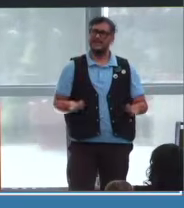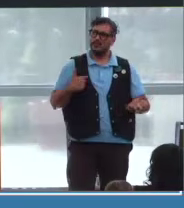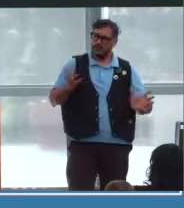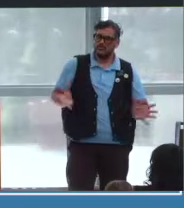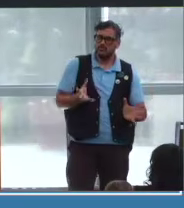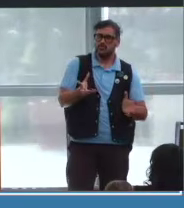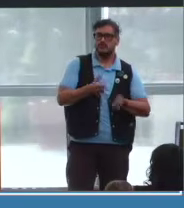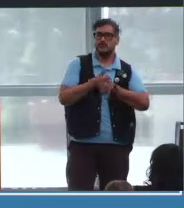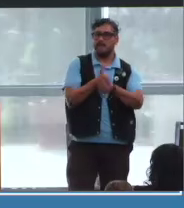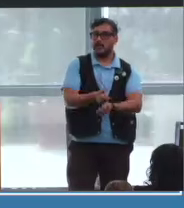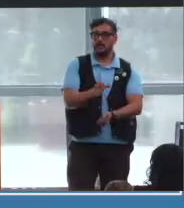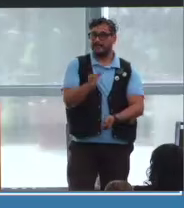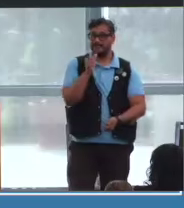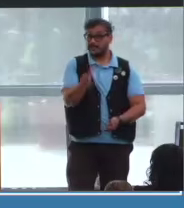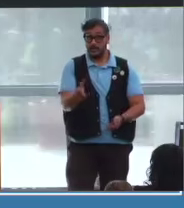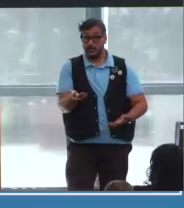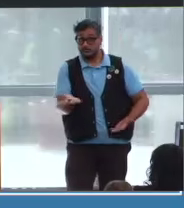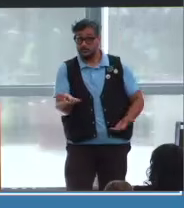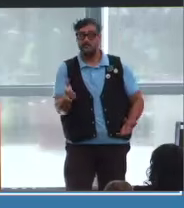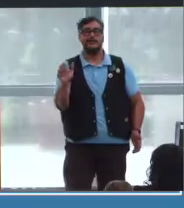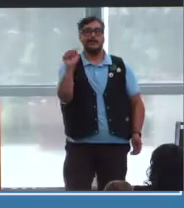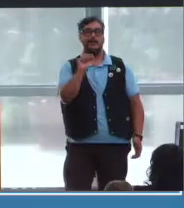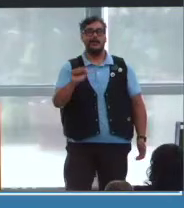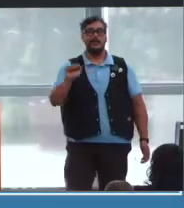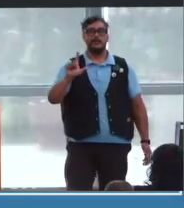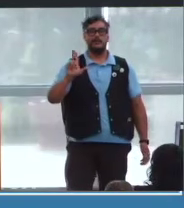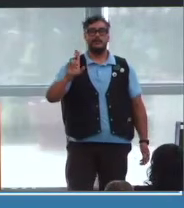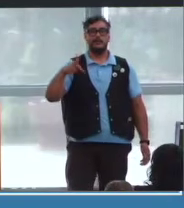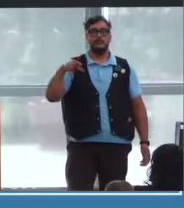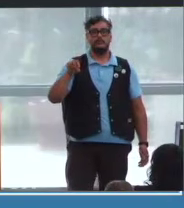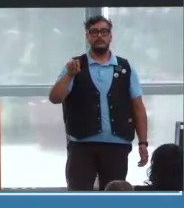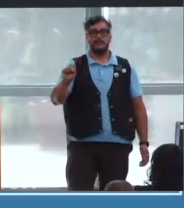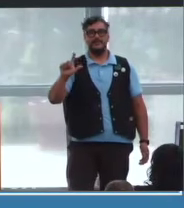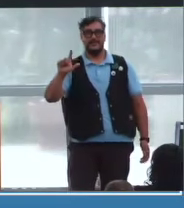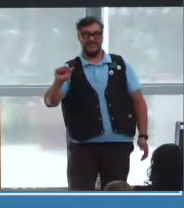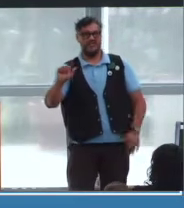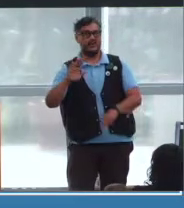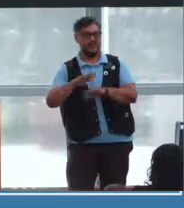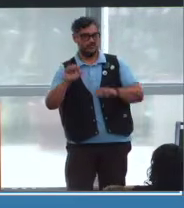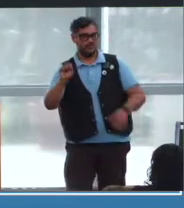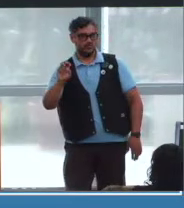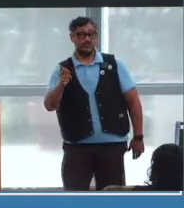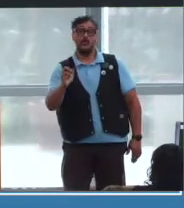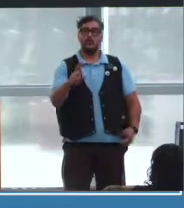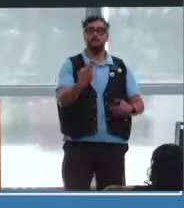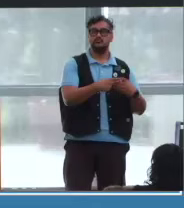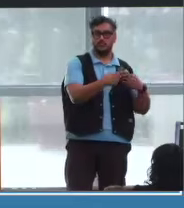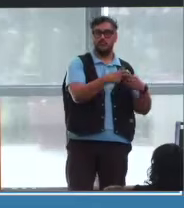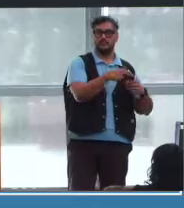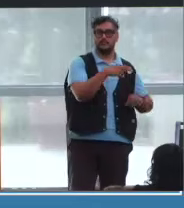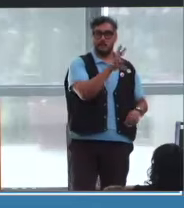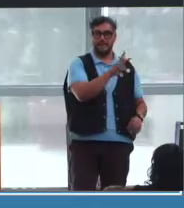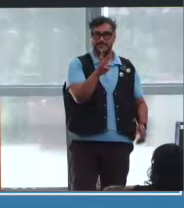you to follow us if you don't already at Lupus LA, all social media, or join us on our